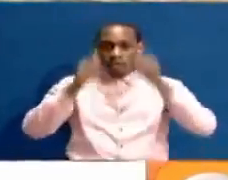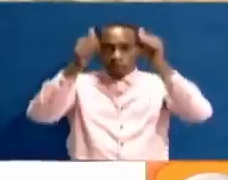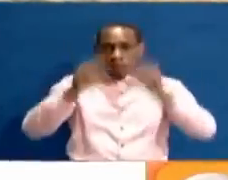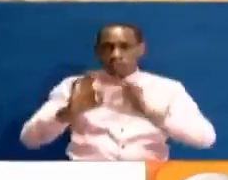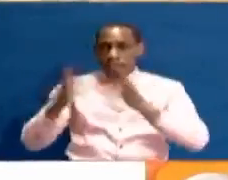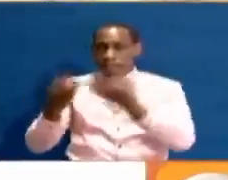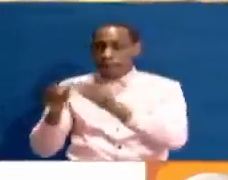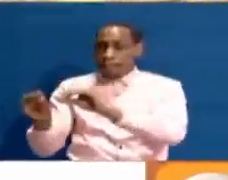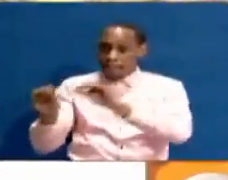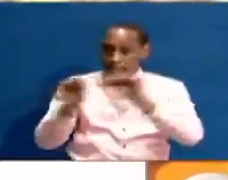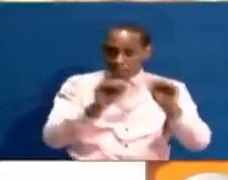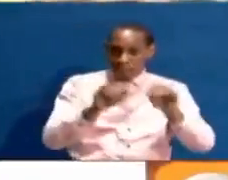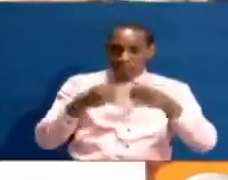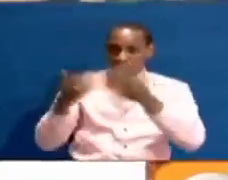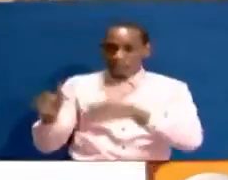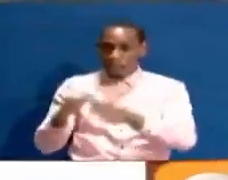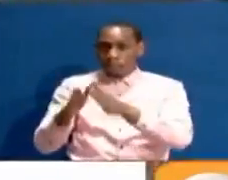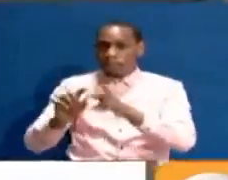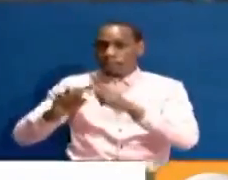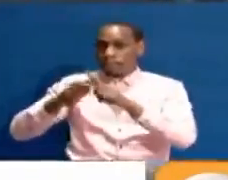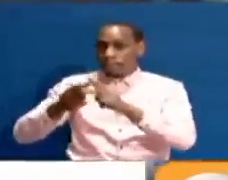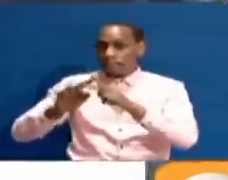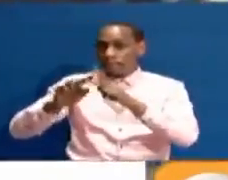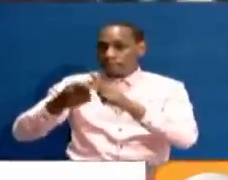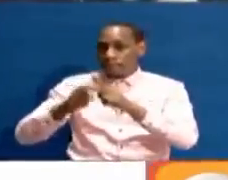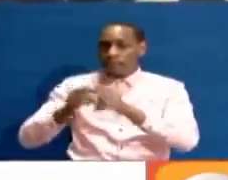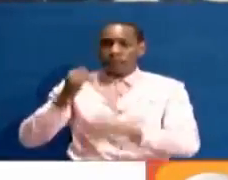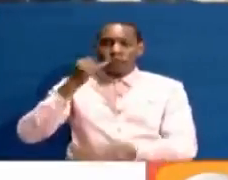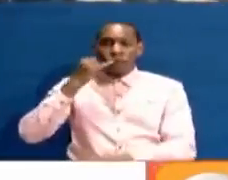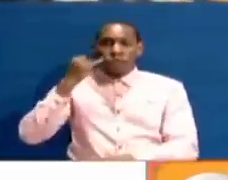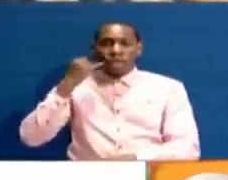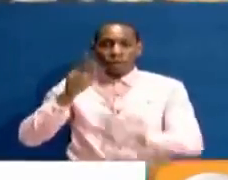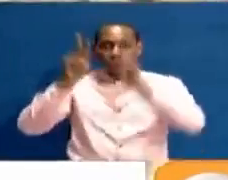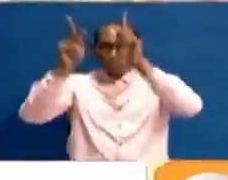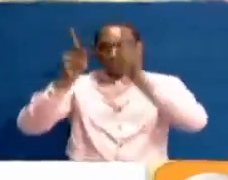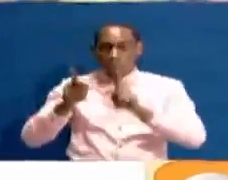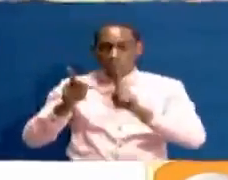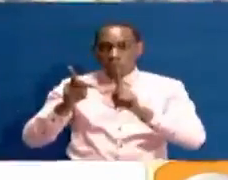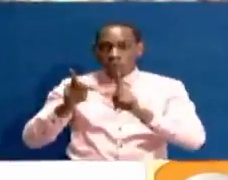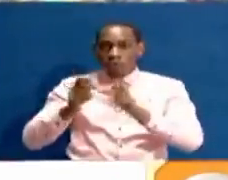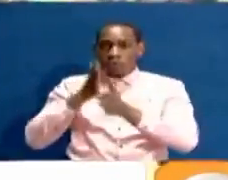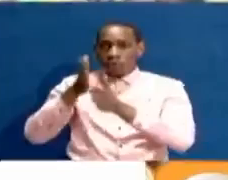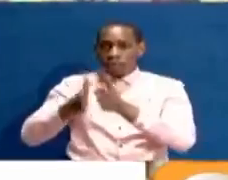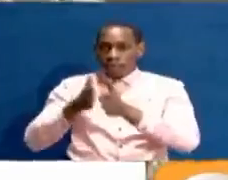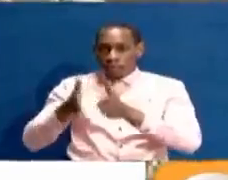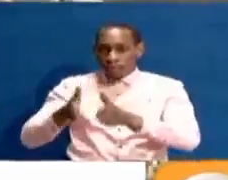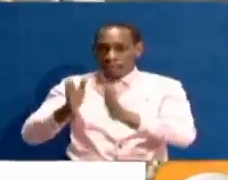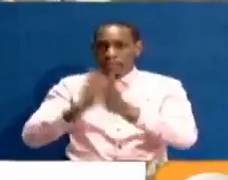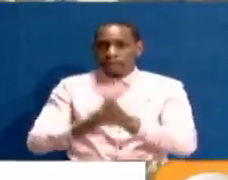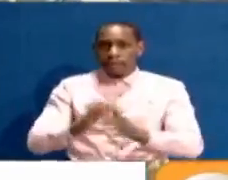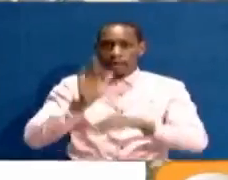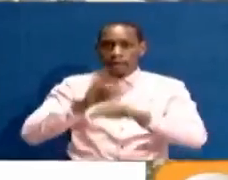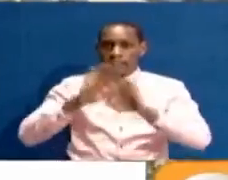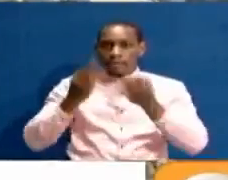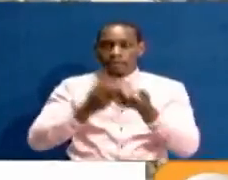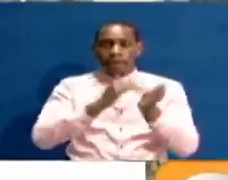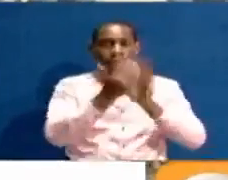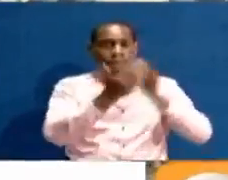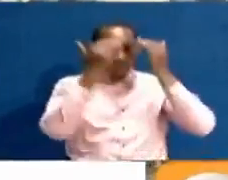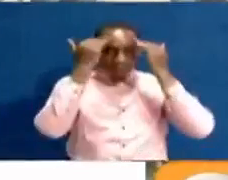families to vacate to pave way for the rehabilitation of the Nakuru-Kisumu railway line. The affected families who had moved to